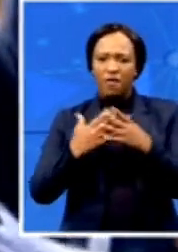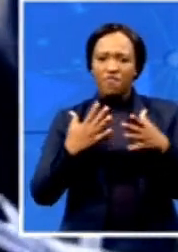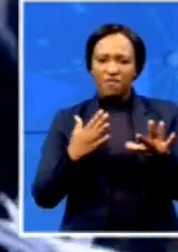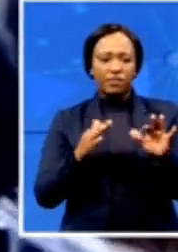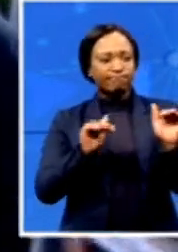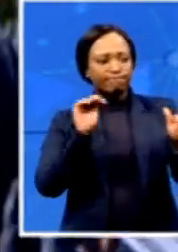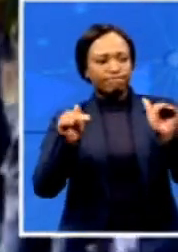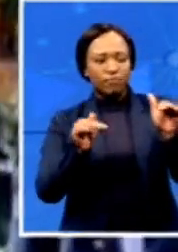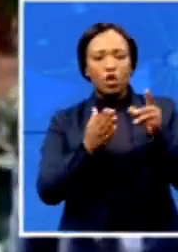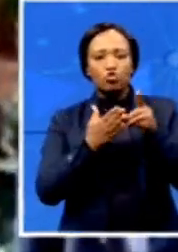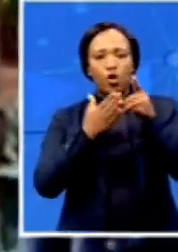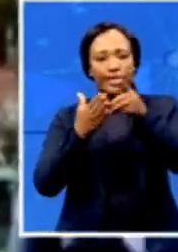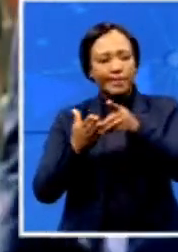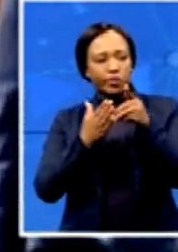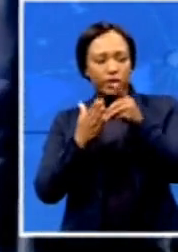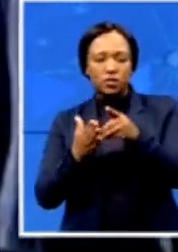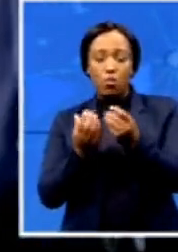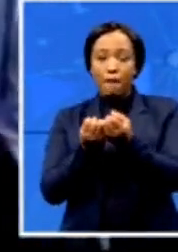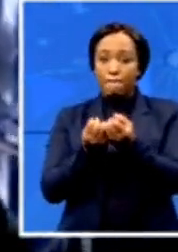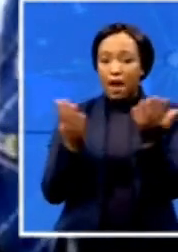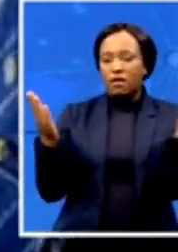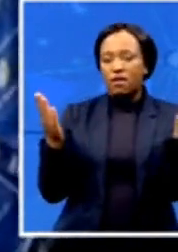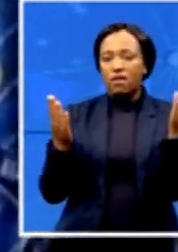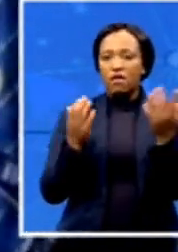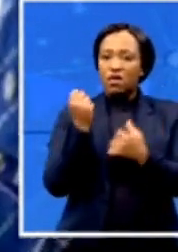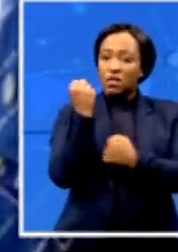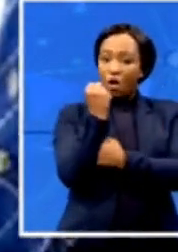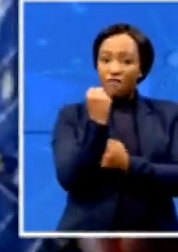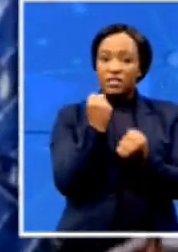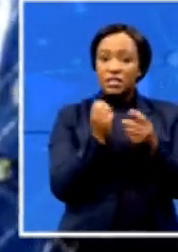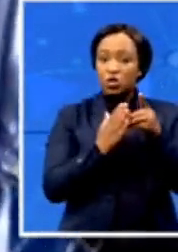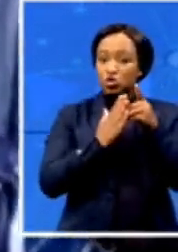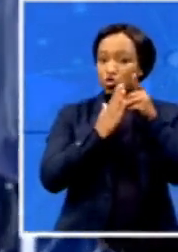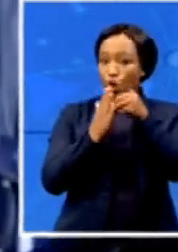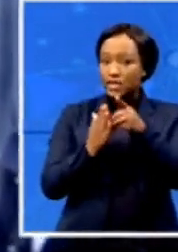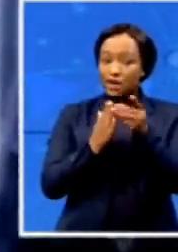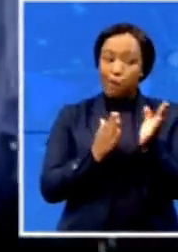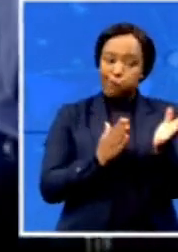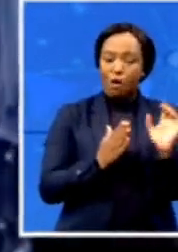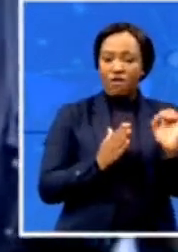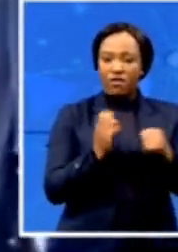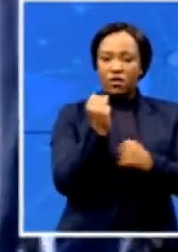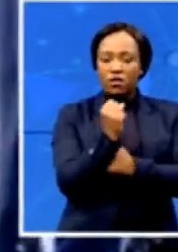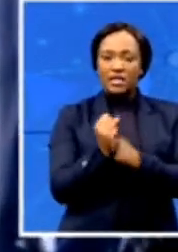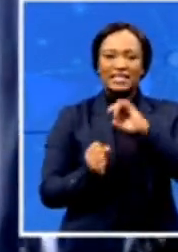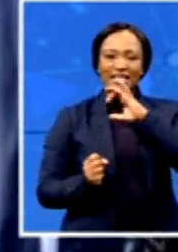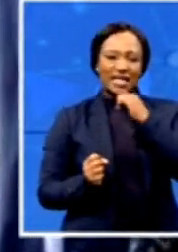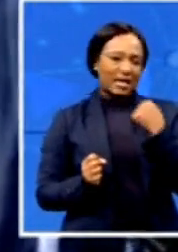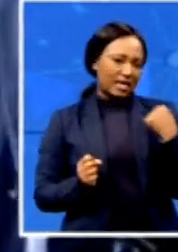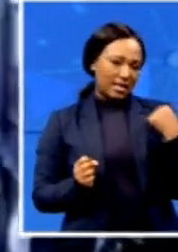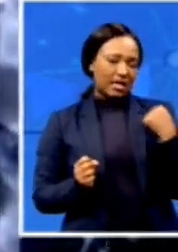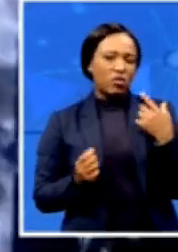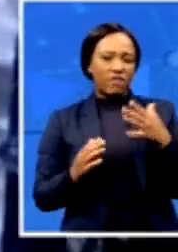of donations in the office we're starting to distribute, and on Saturday we started the SATU kitchen, where we're